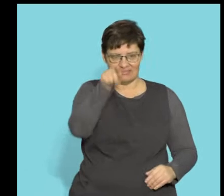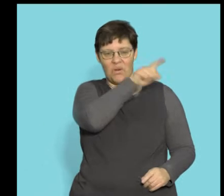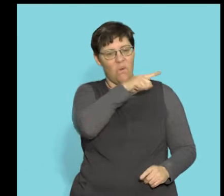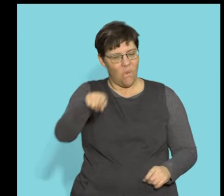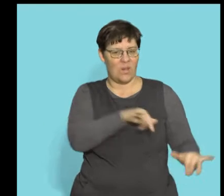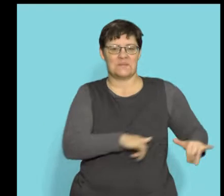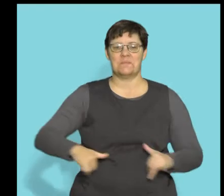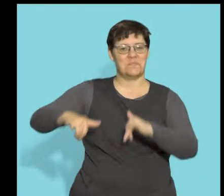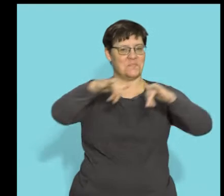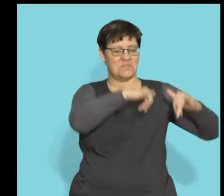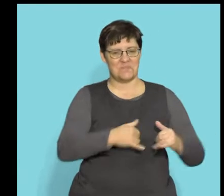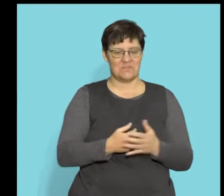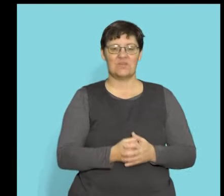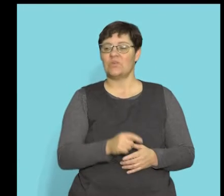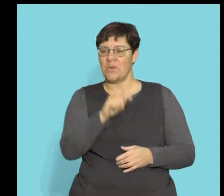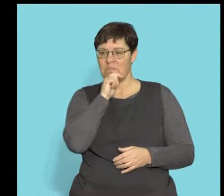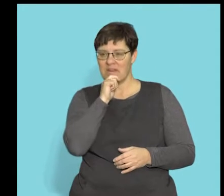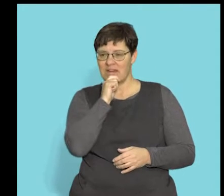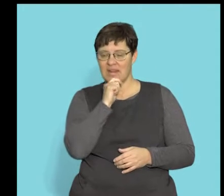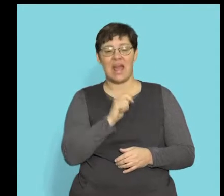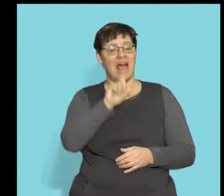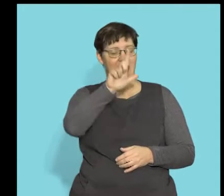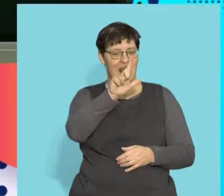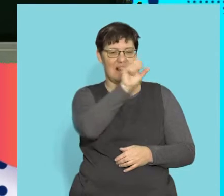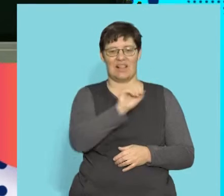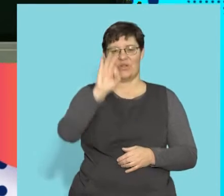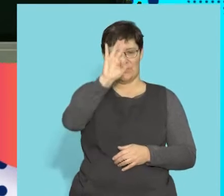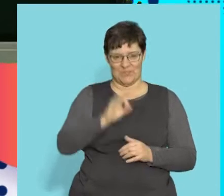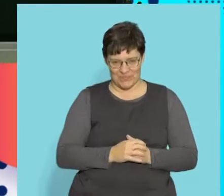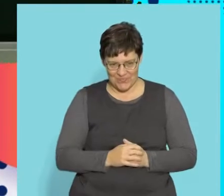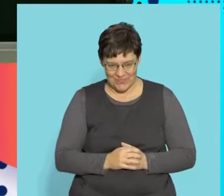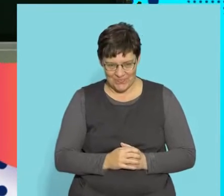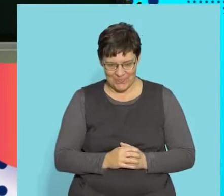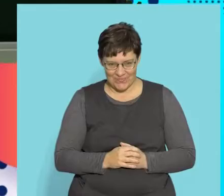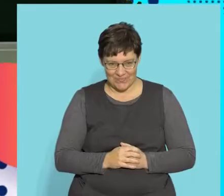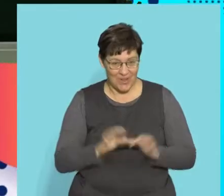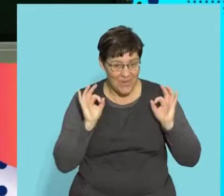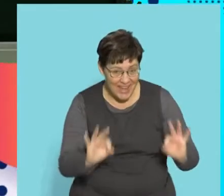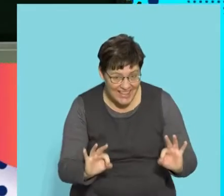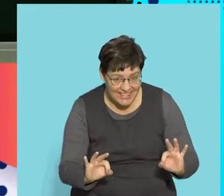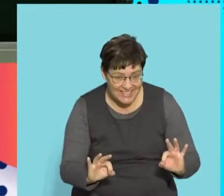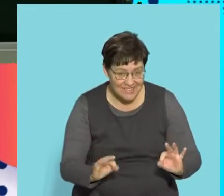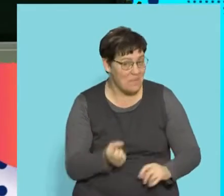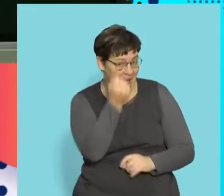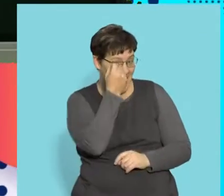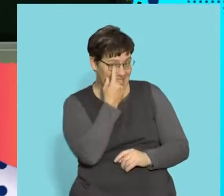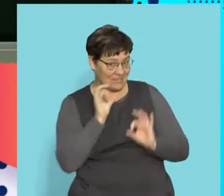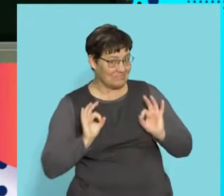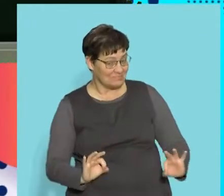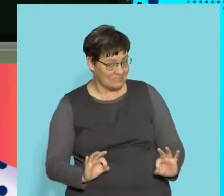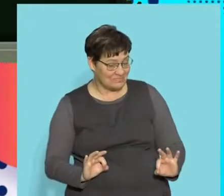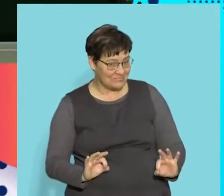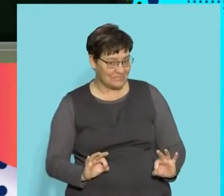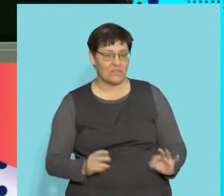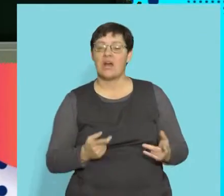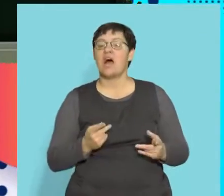volume is L cubed. Great, everyone. I hope that everyone is with me so far. So I'm going to